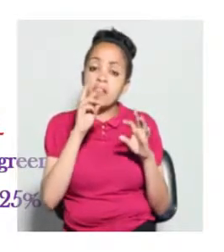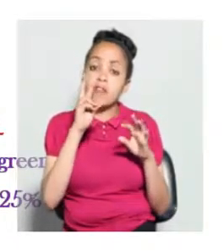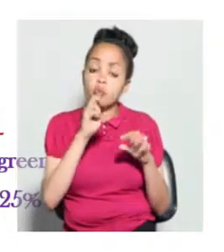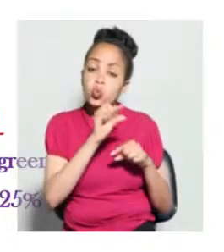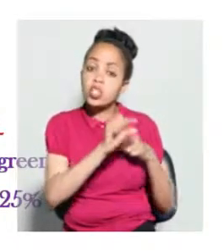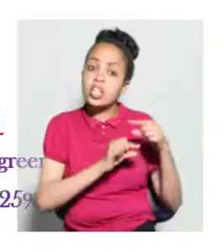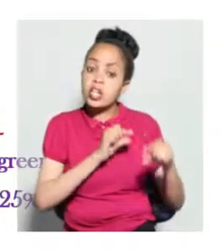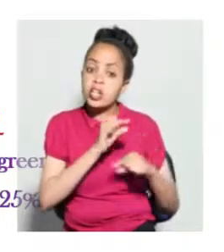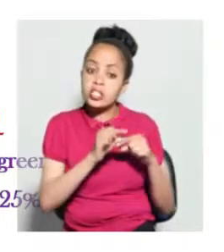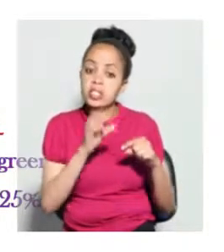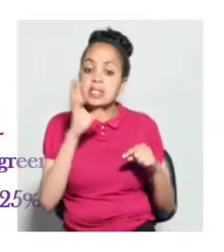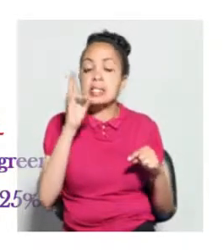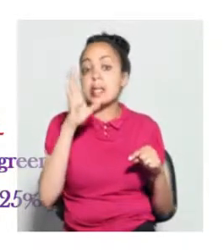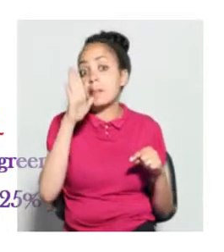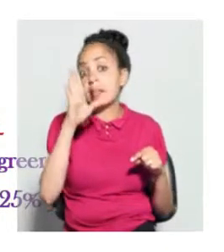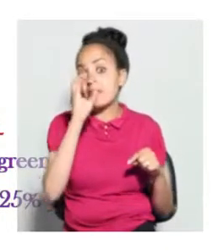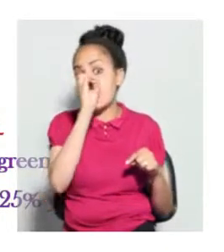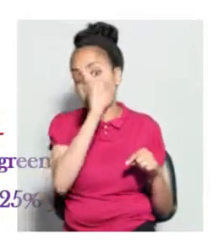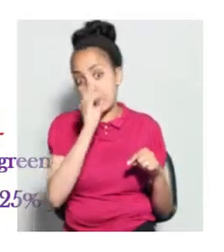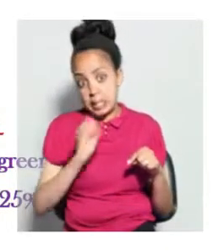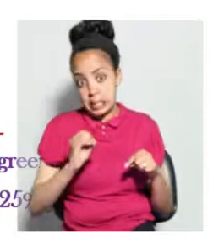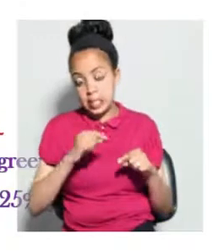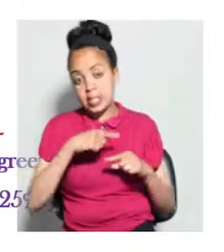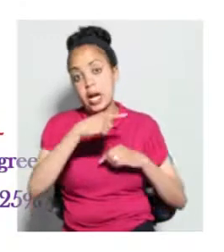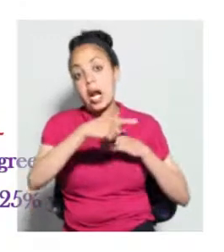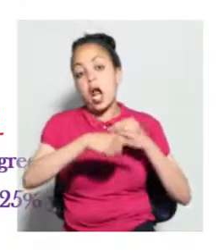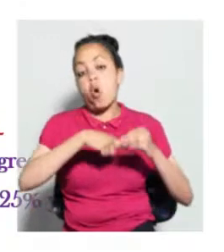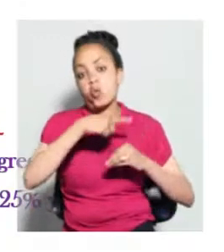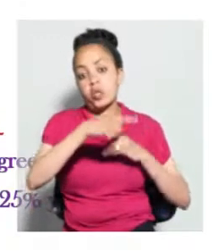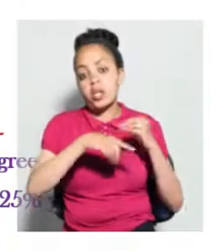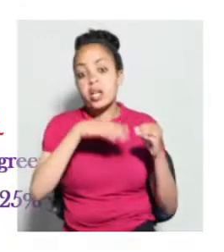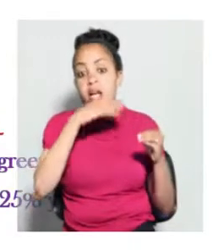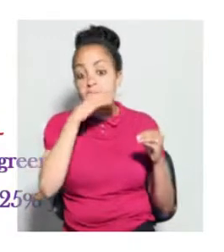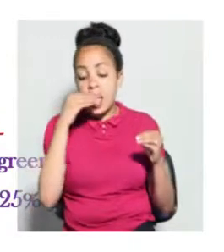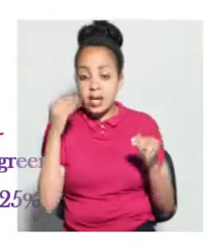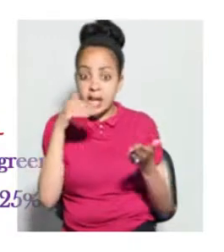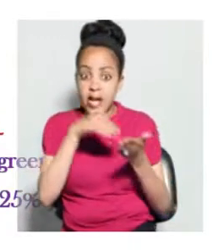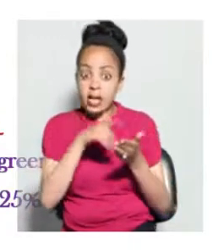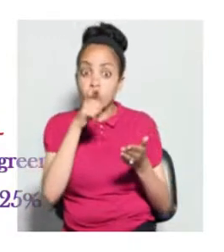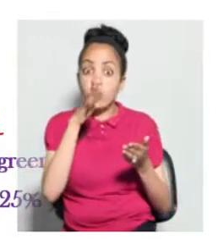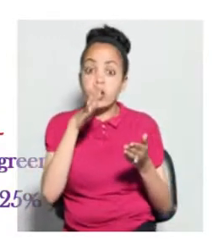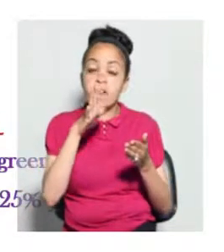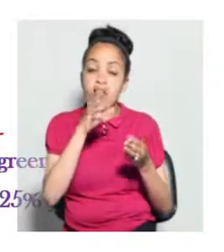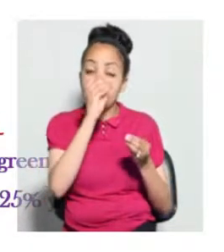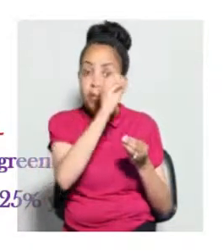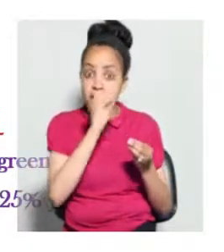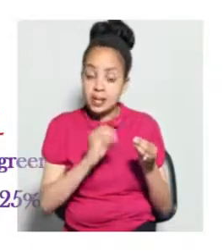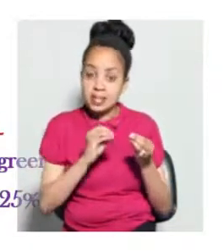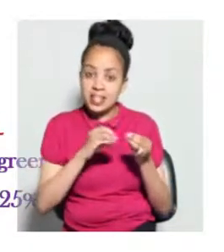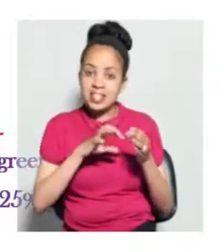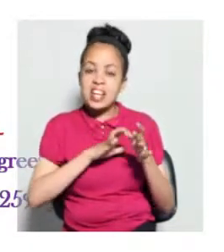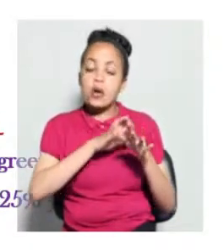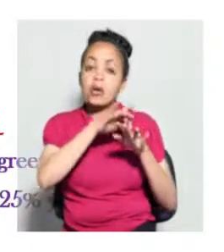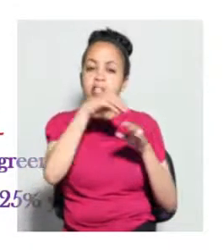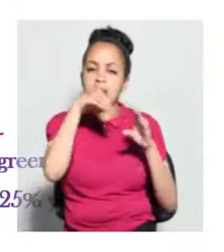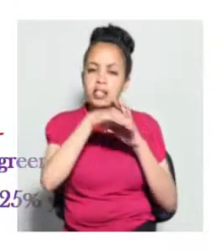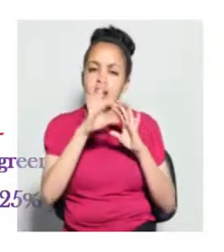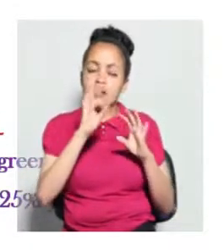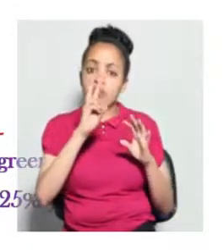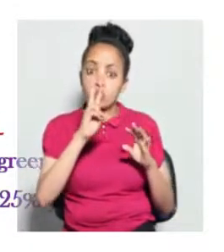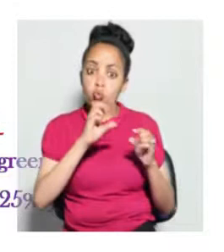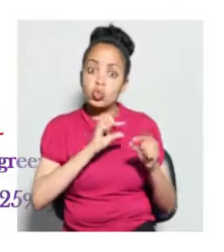is 75% round and again 25% wrinkled in F2